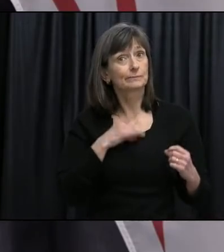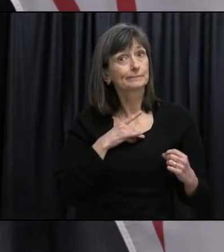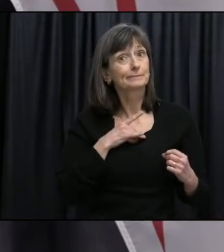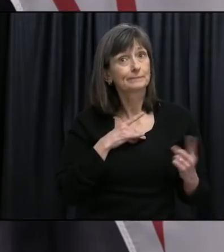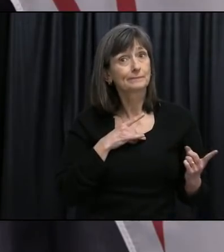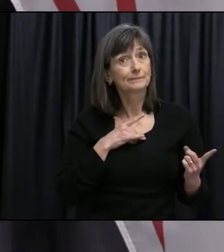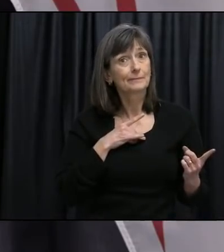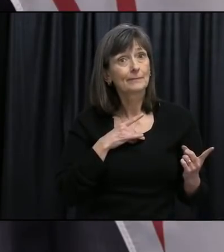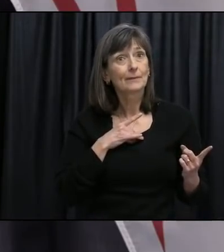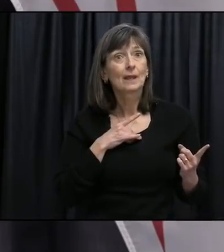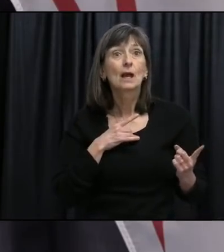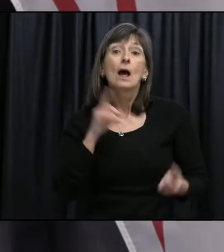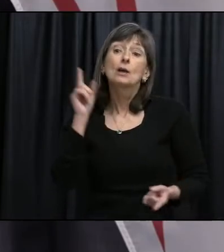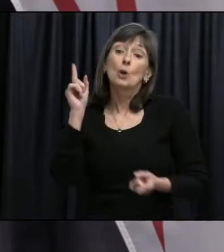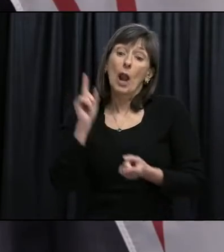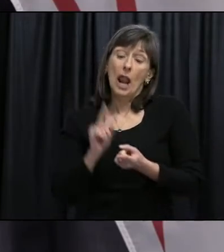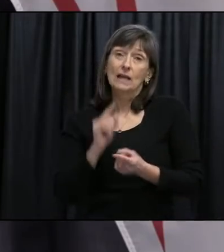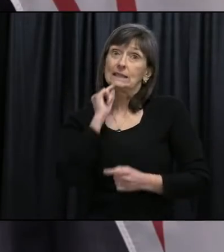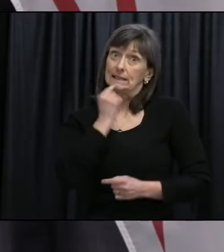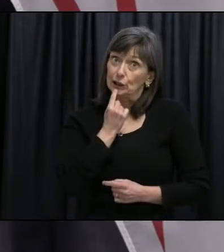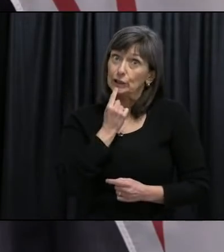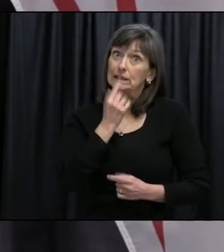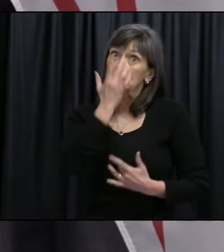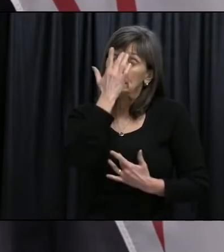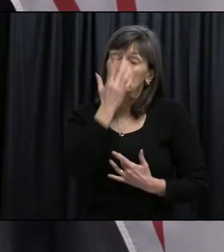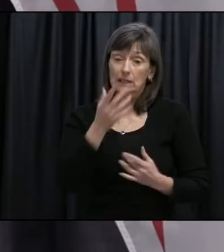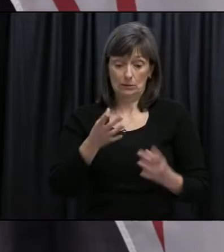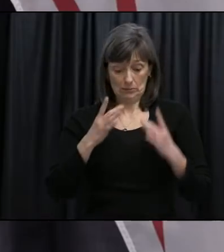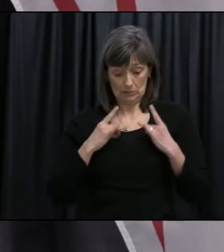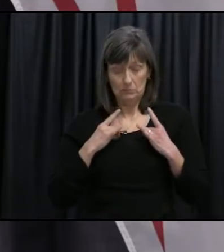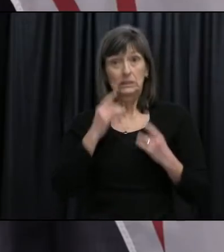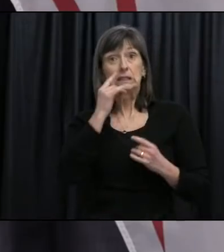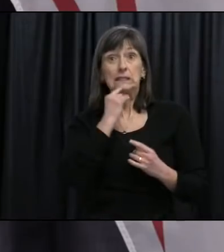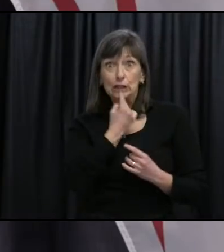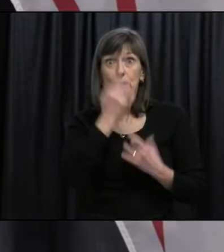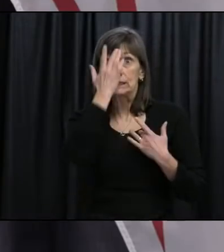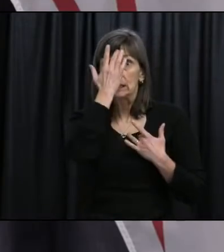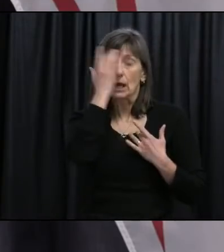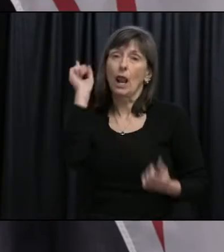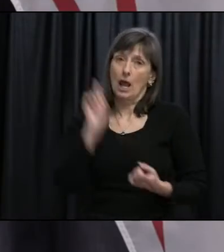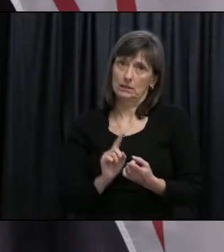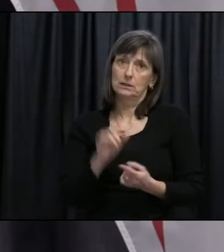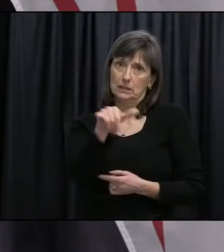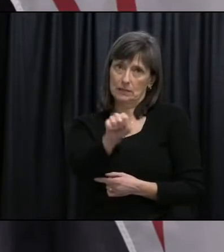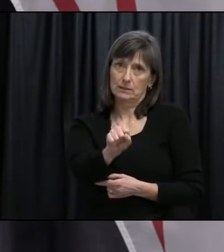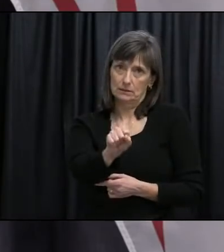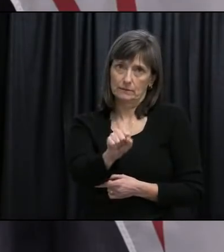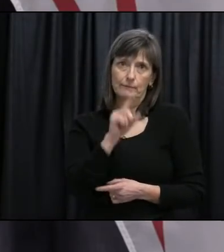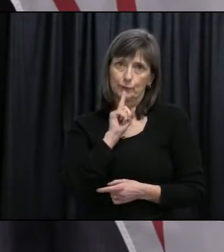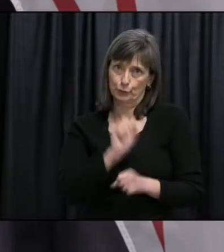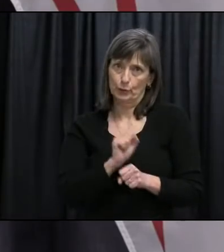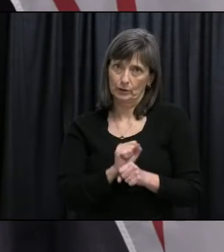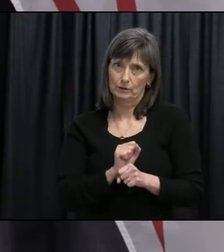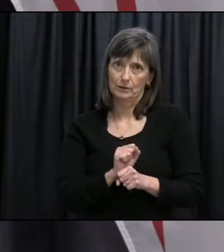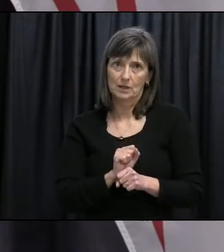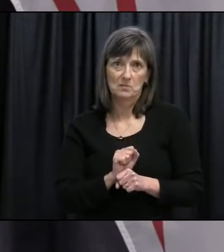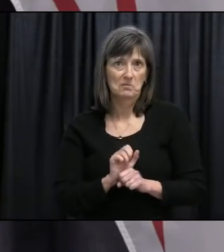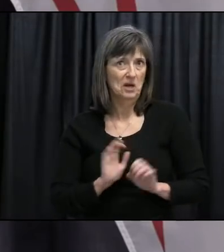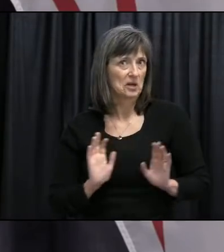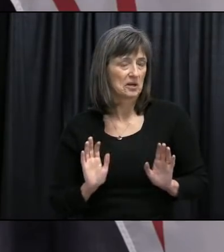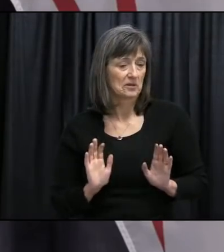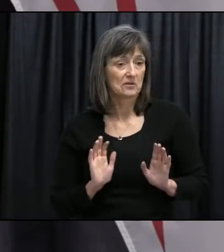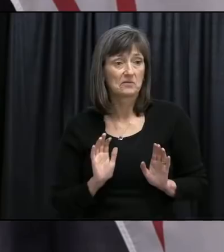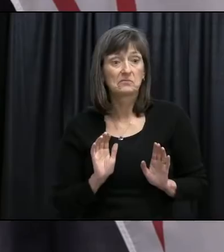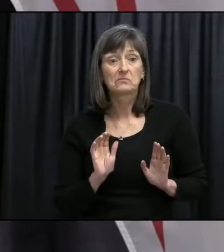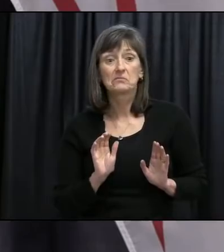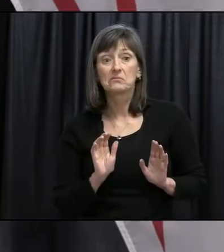is reduced in all likelihood of severe disease if you have the vaccine, but we certainly at this point